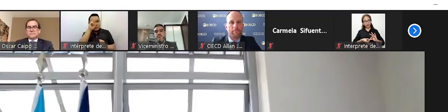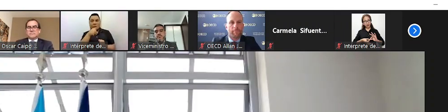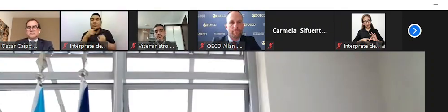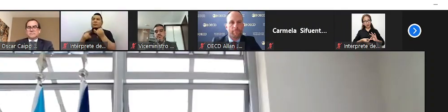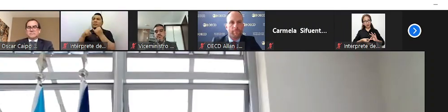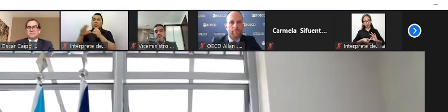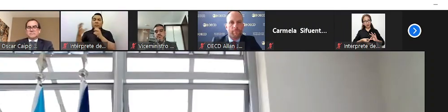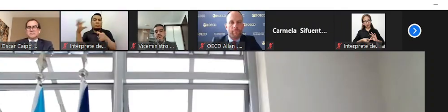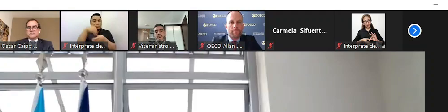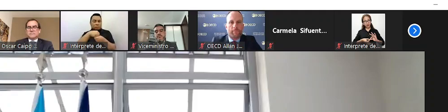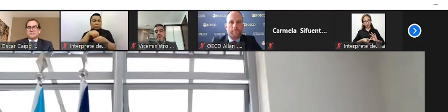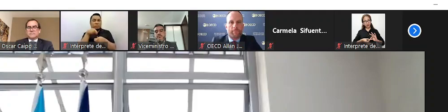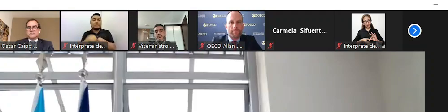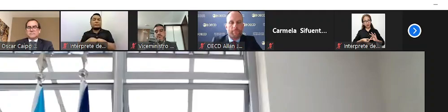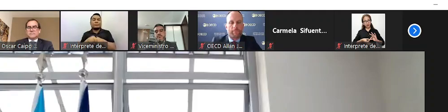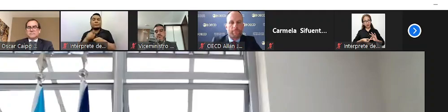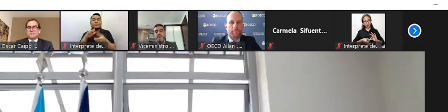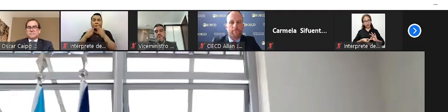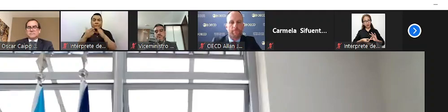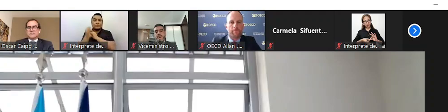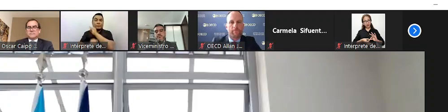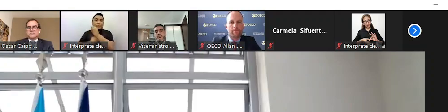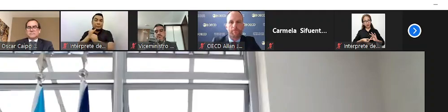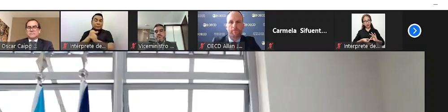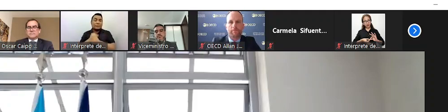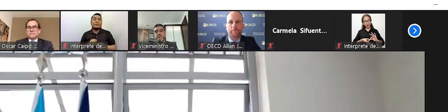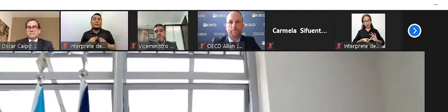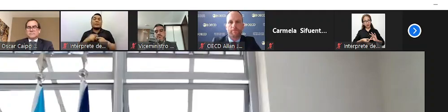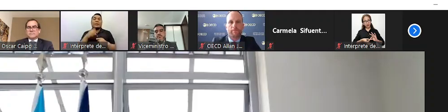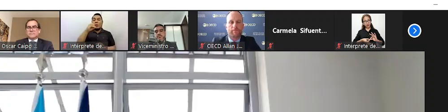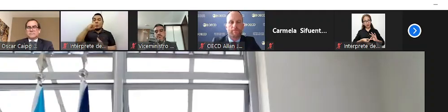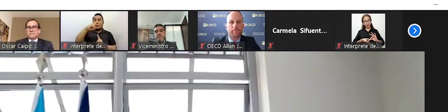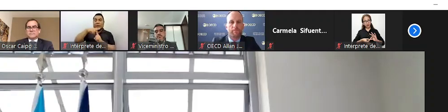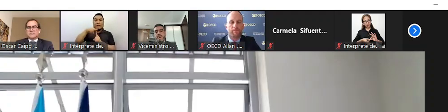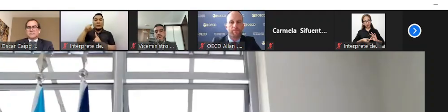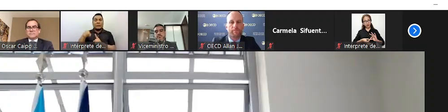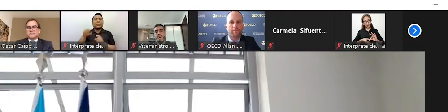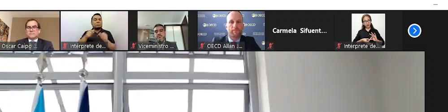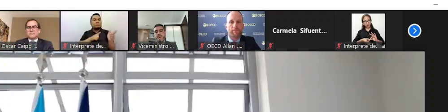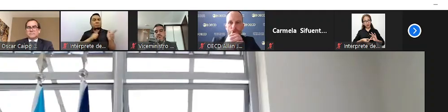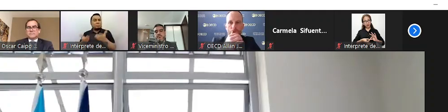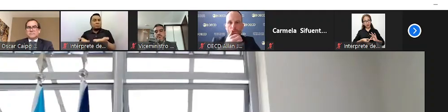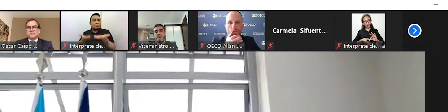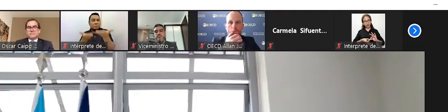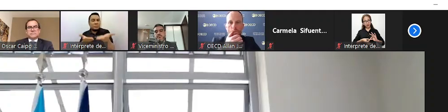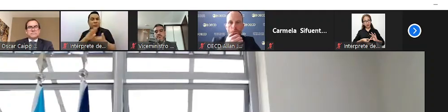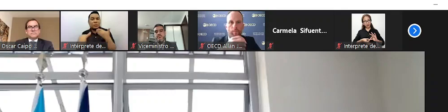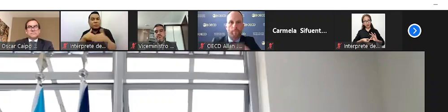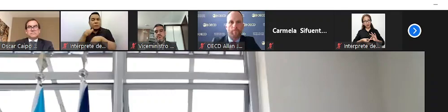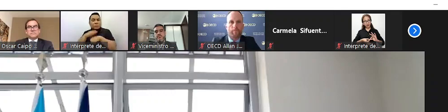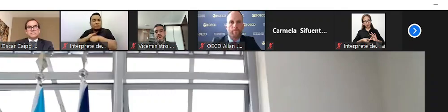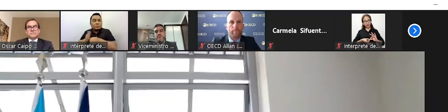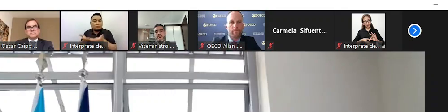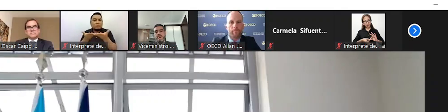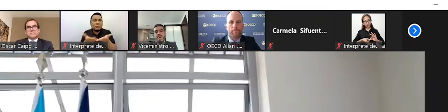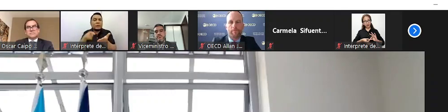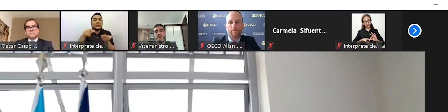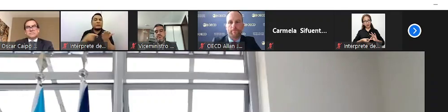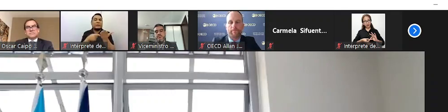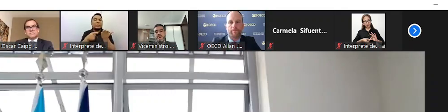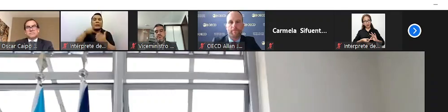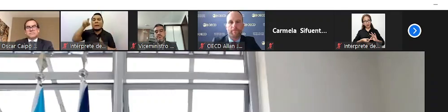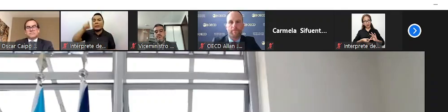doing not only just peru but also that when it comes to the international community and ilo obviously is is available